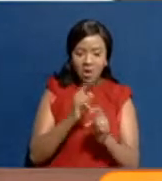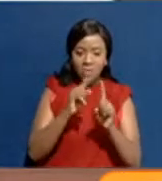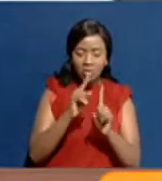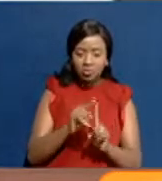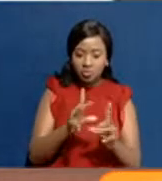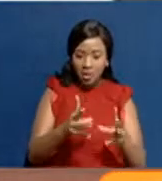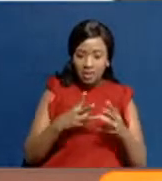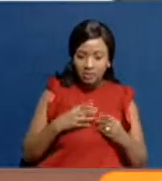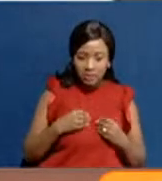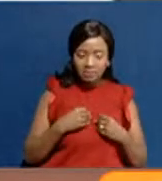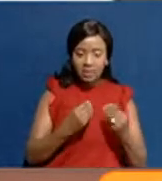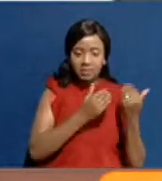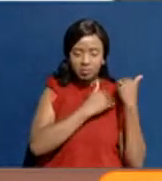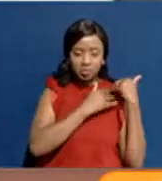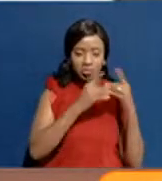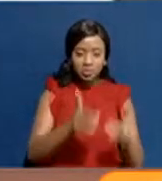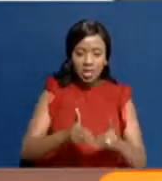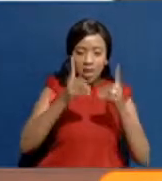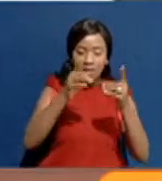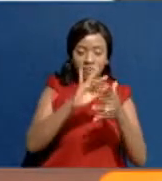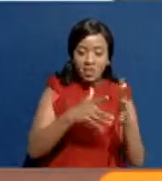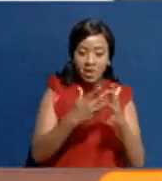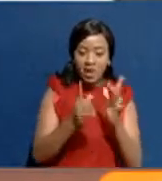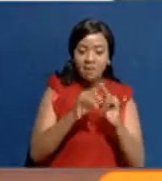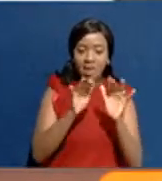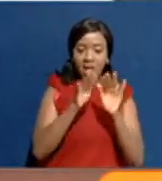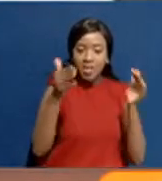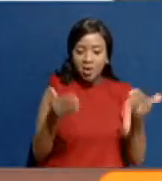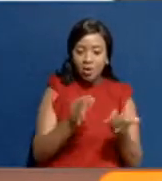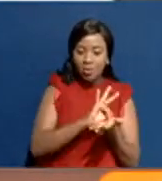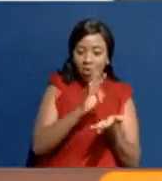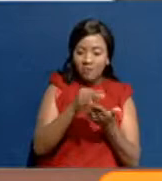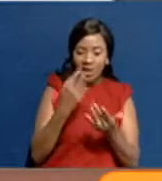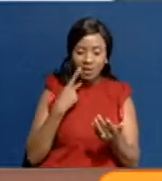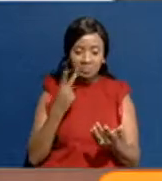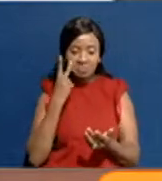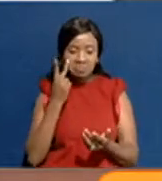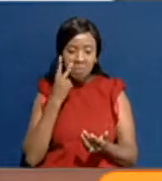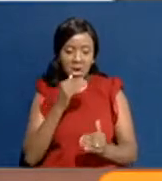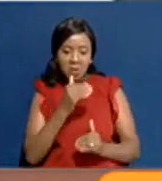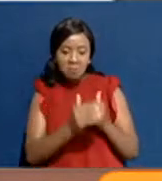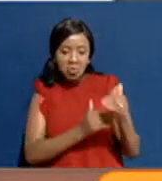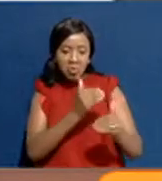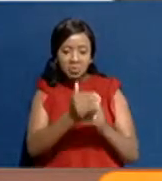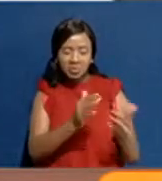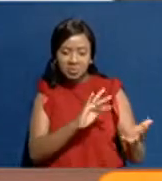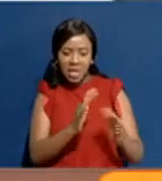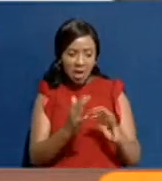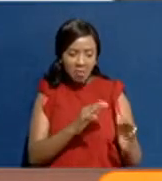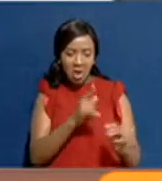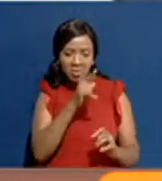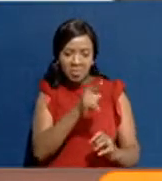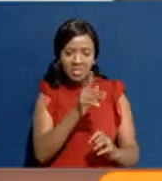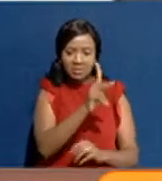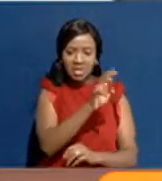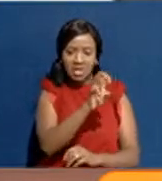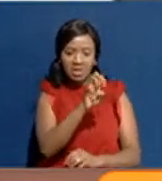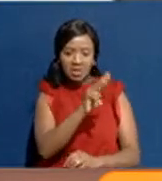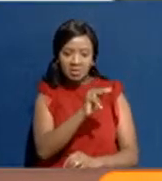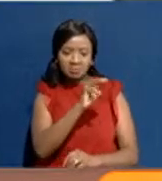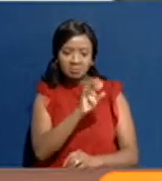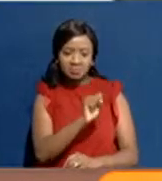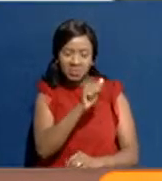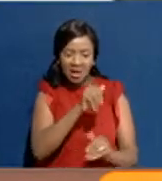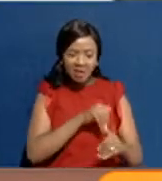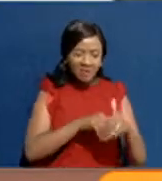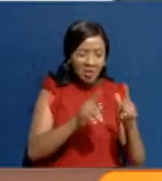was supposed to be delivering those nets. But the Global Fund came and looked at the process that KEMSA had gone through and decided that, in fact, these two